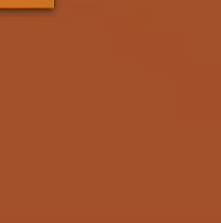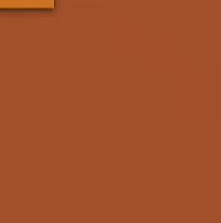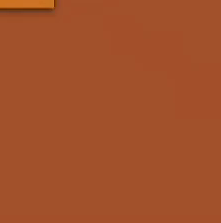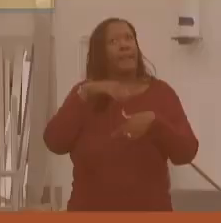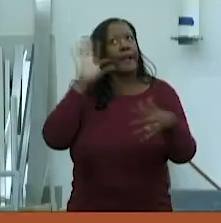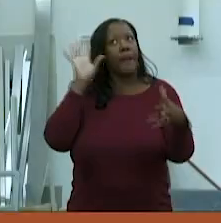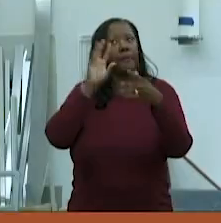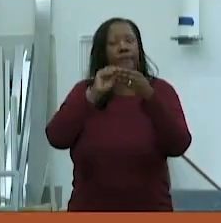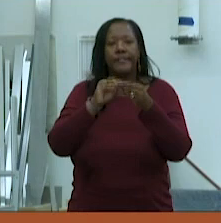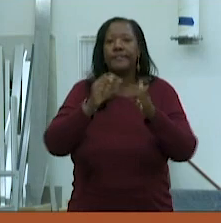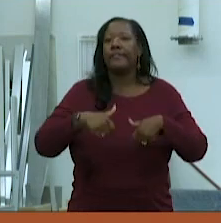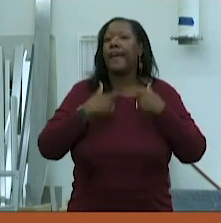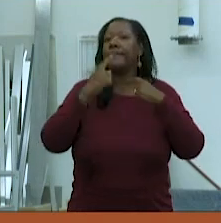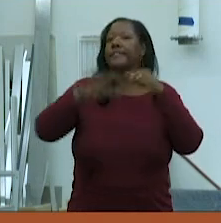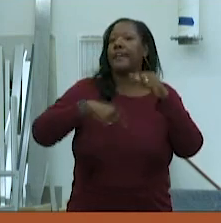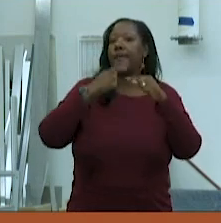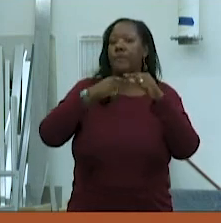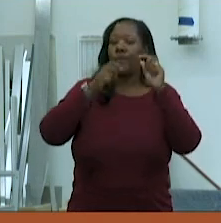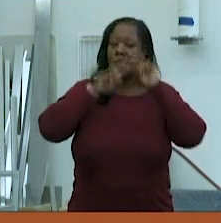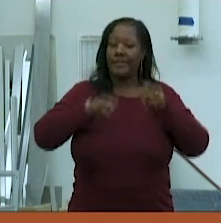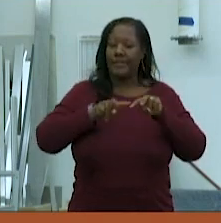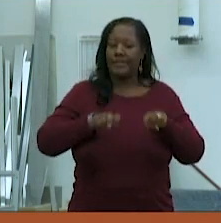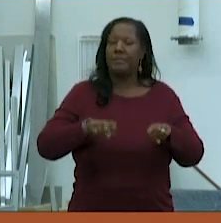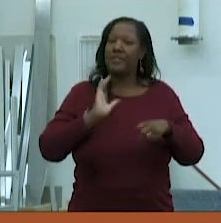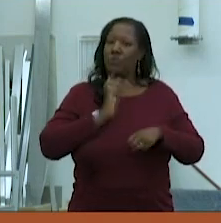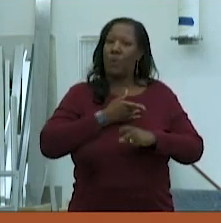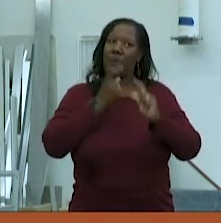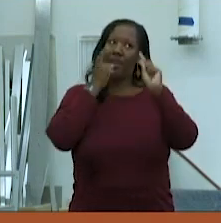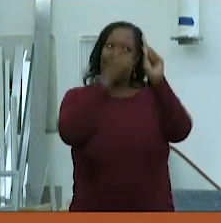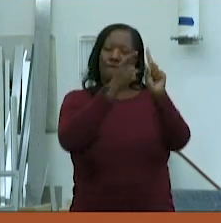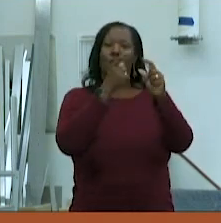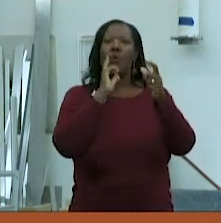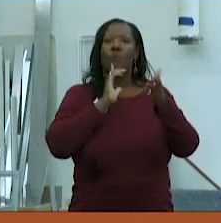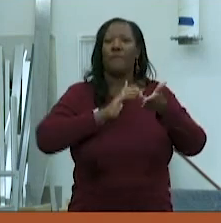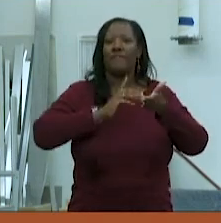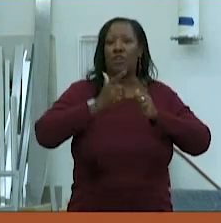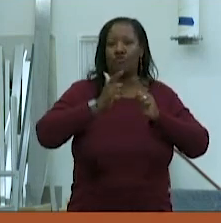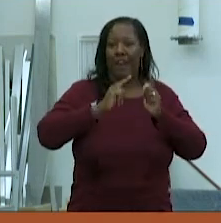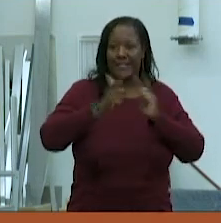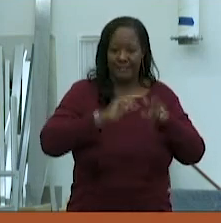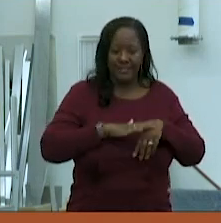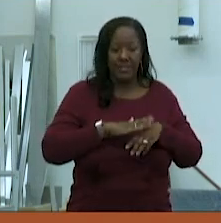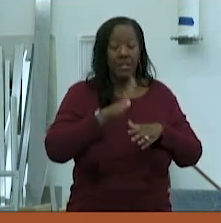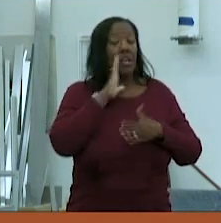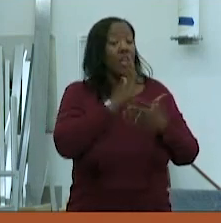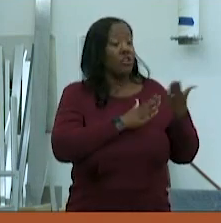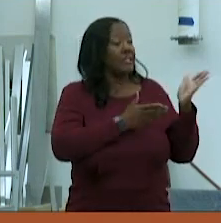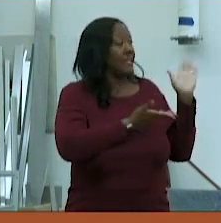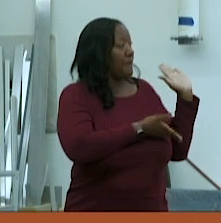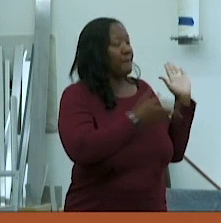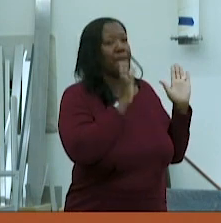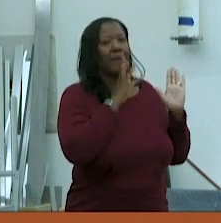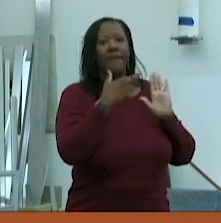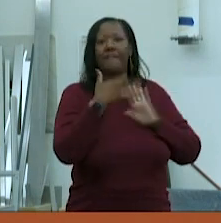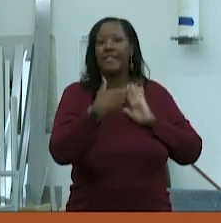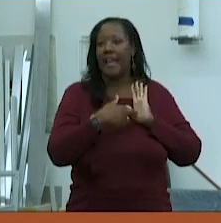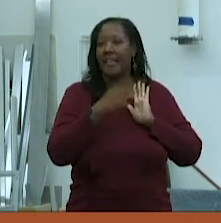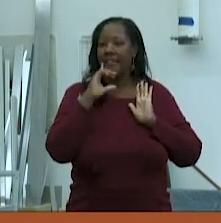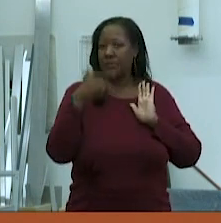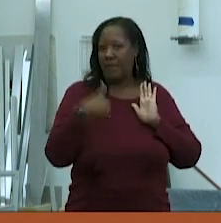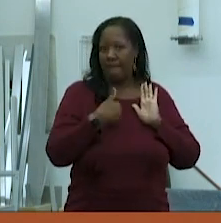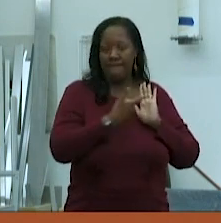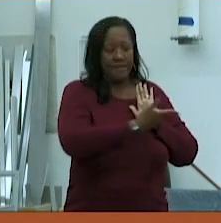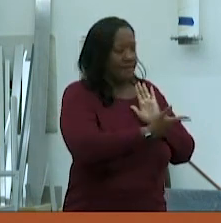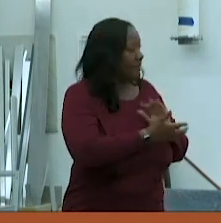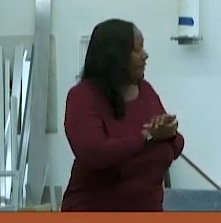cost assessments are things that we aim for when designing our interactives. And here are some of the guidelines they have, like, for instance,